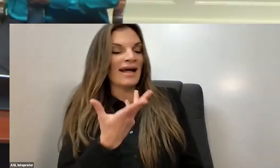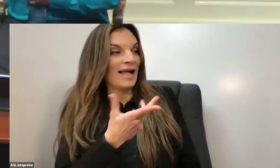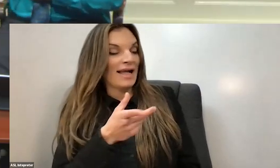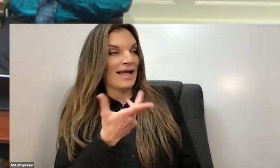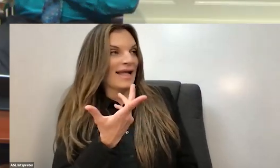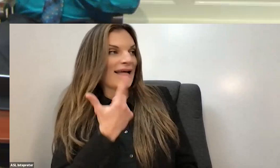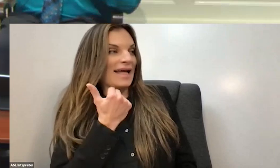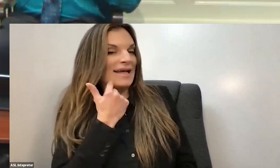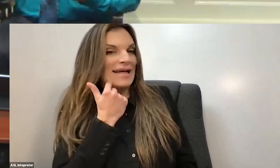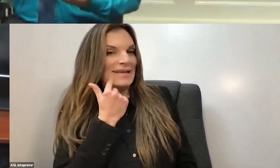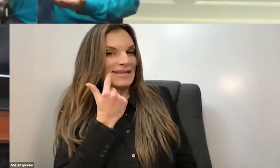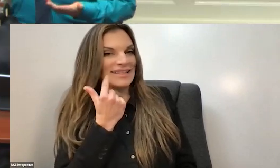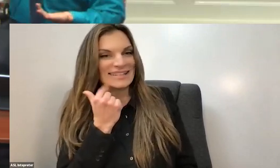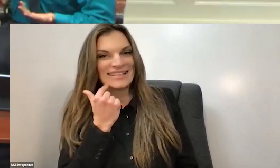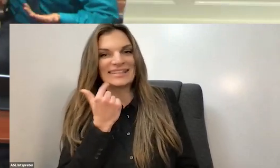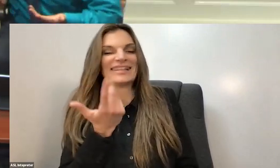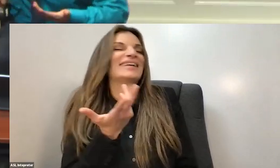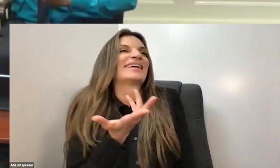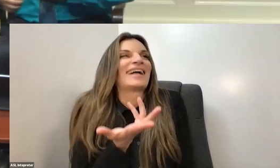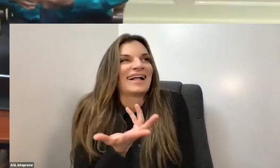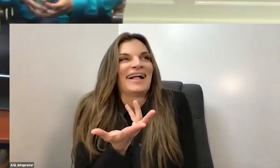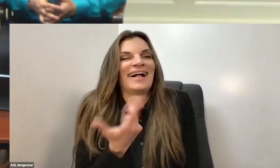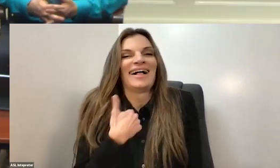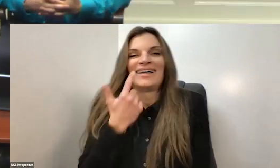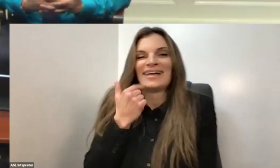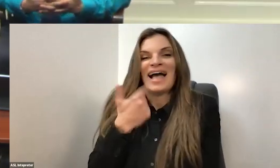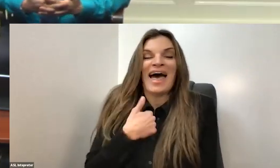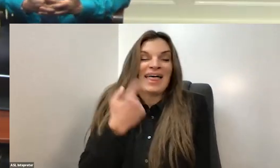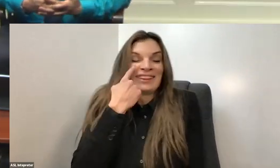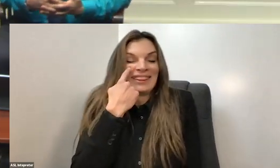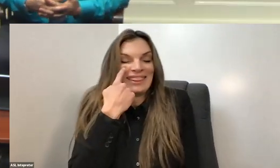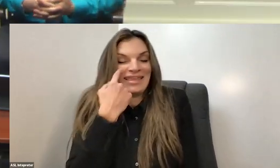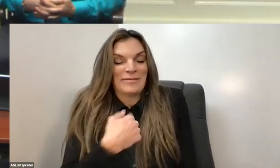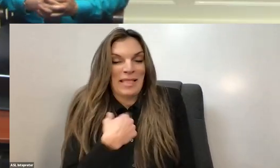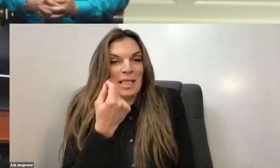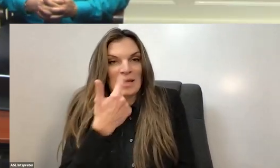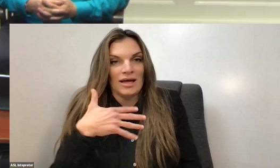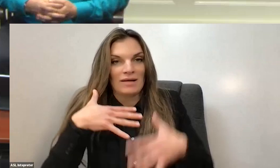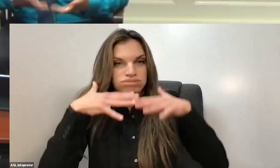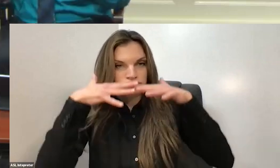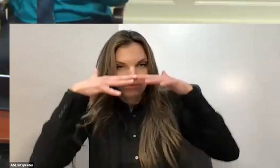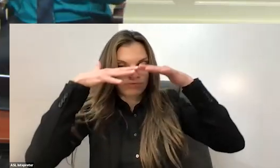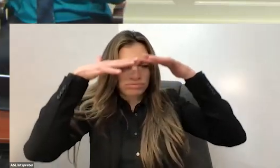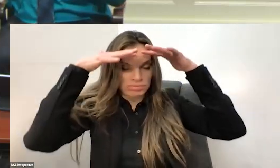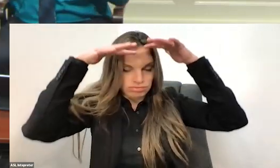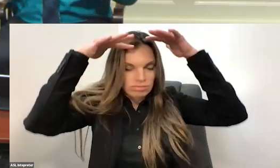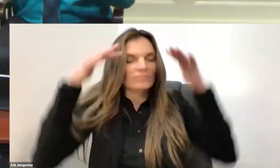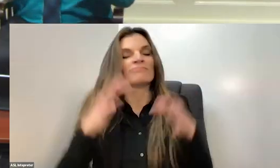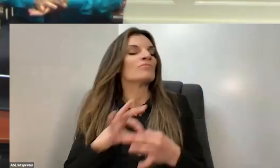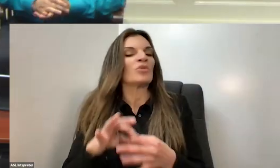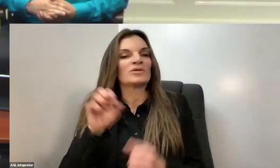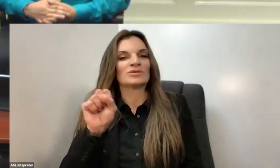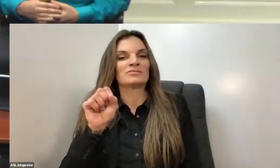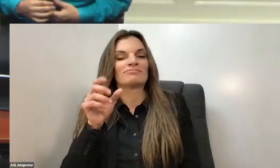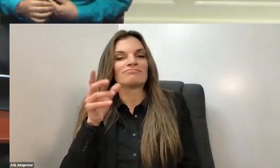I feel like I'm knee deep in reading academic articles these days. A little less exciting to share on social media, depending on your research interests,